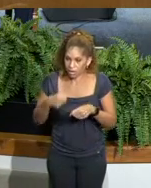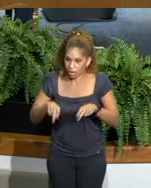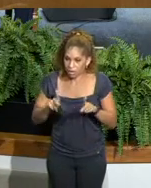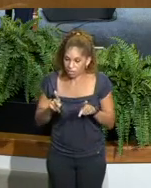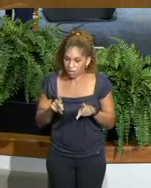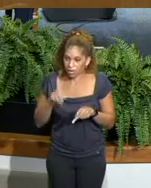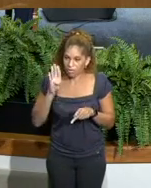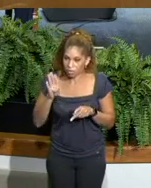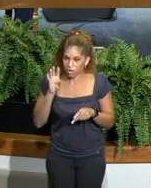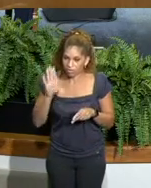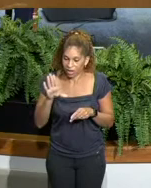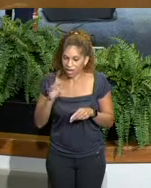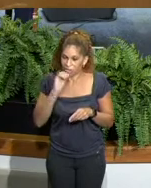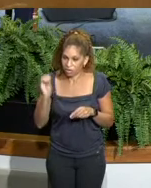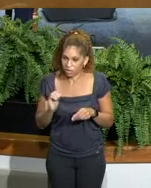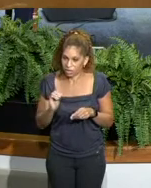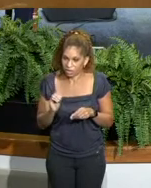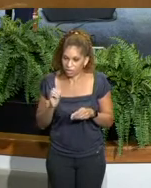the electorate.